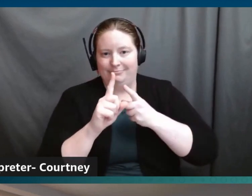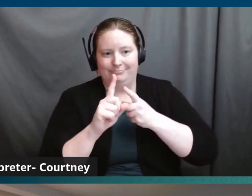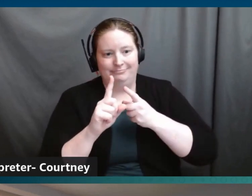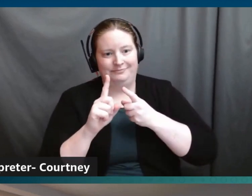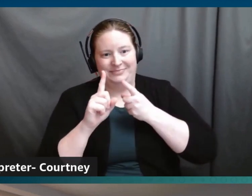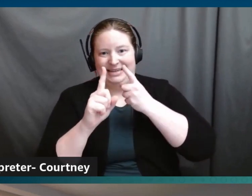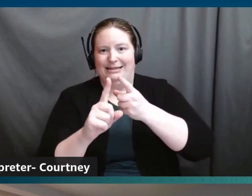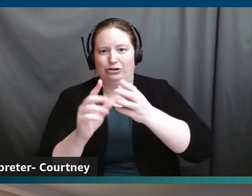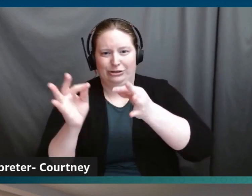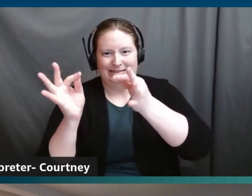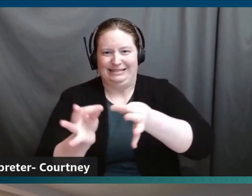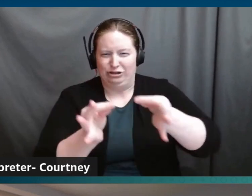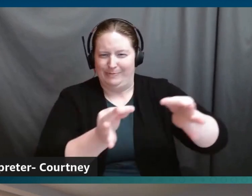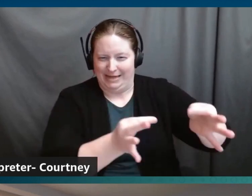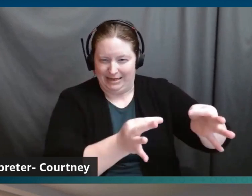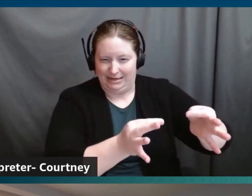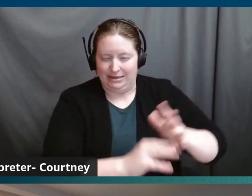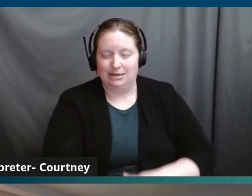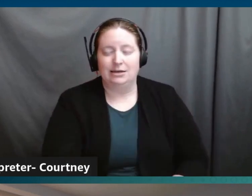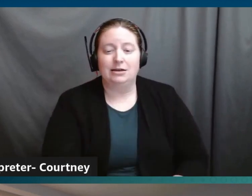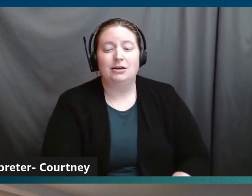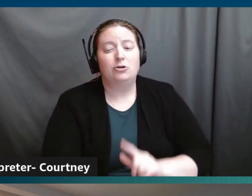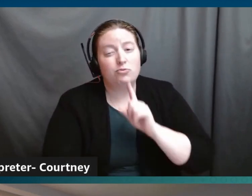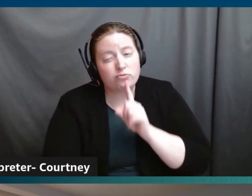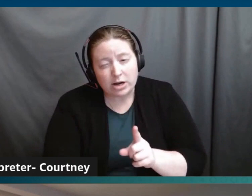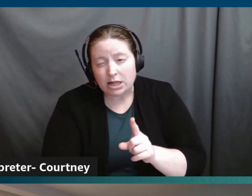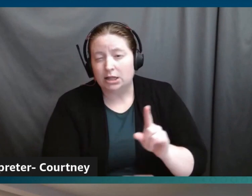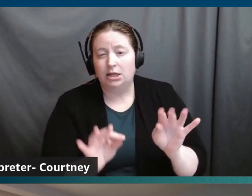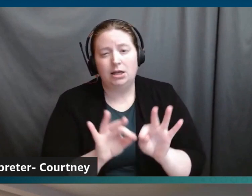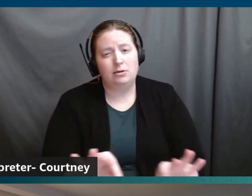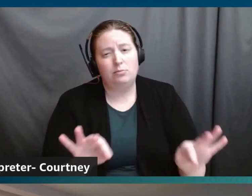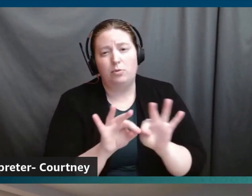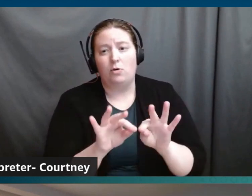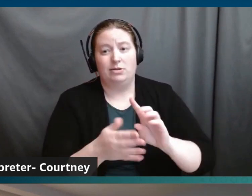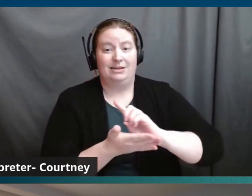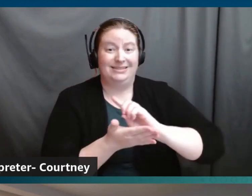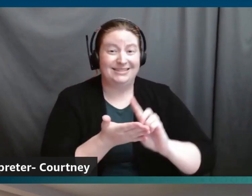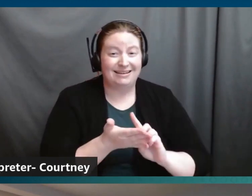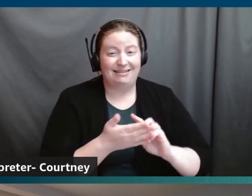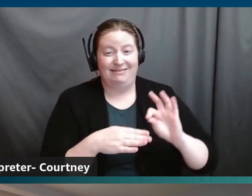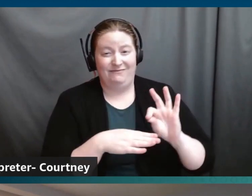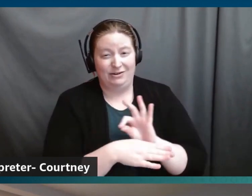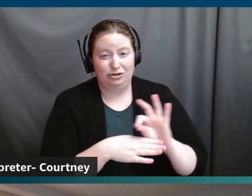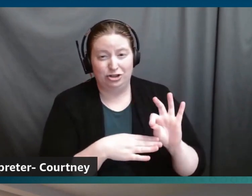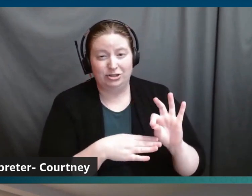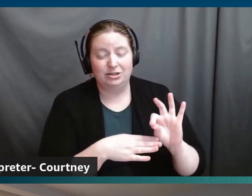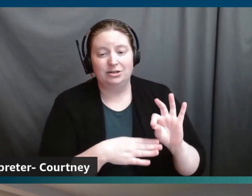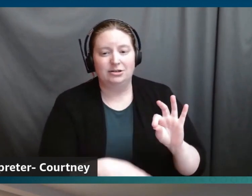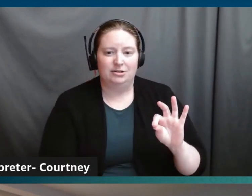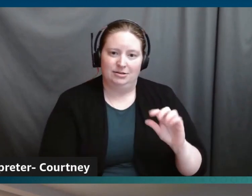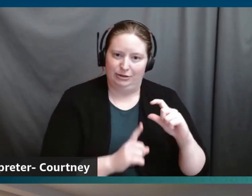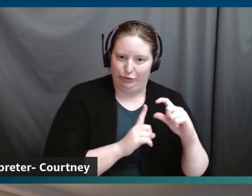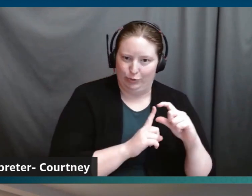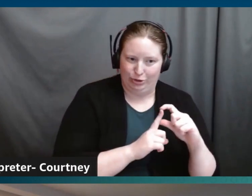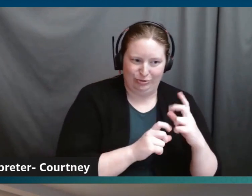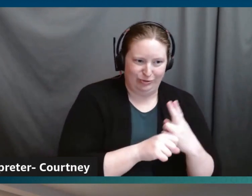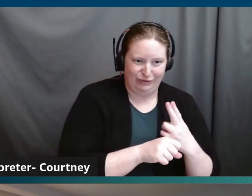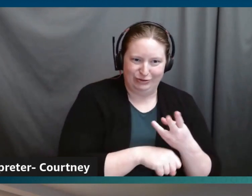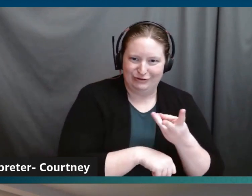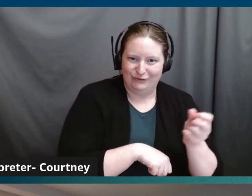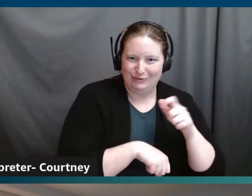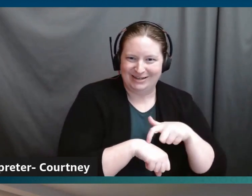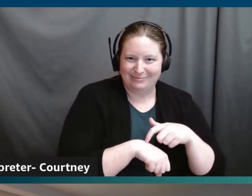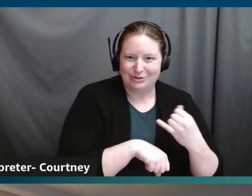initial decision-making process. And so it's really important that design function. And I think, there's a word we've used a few times here today